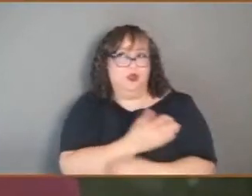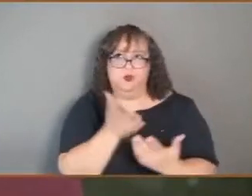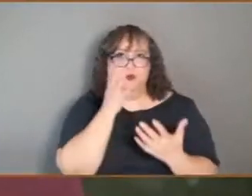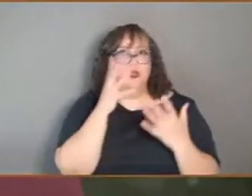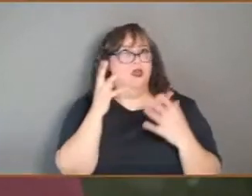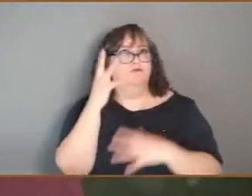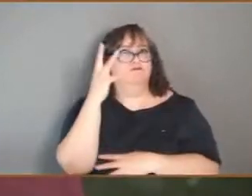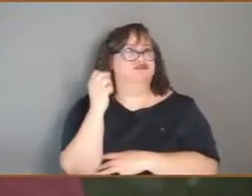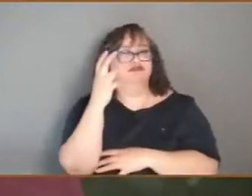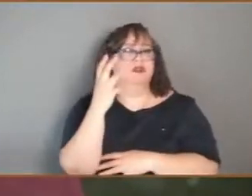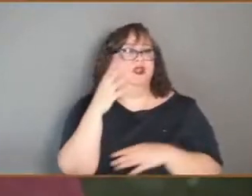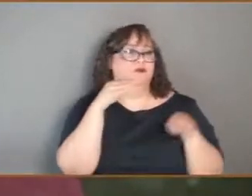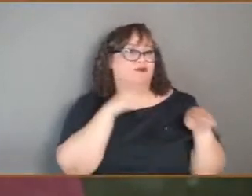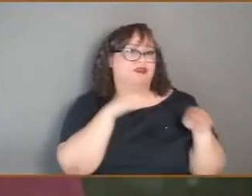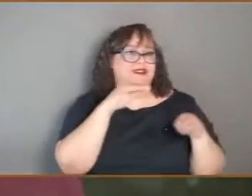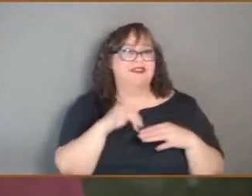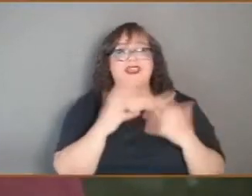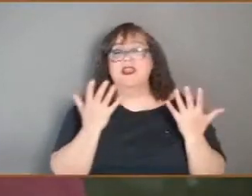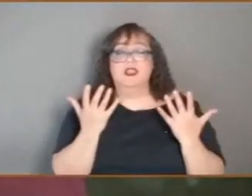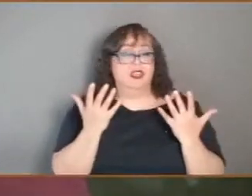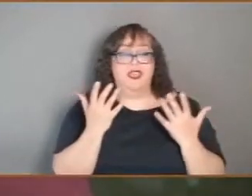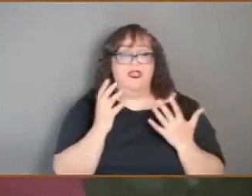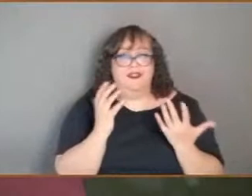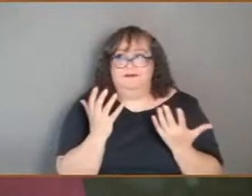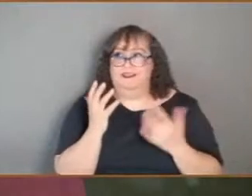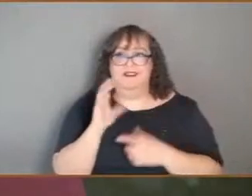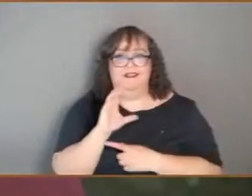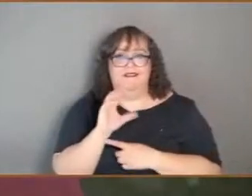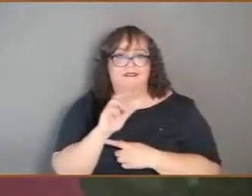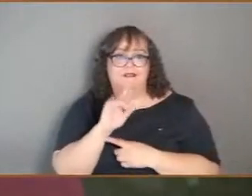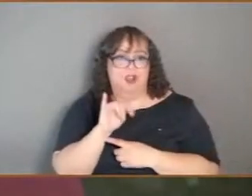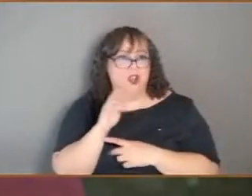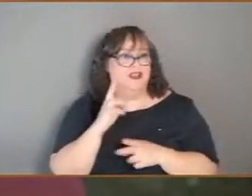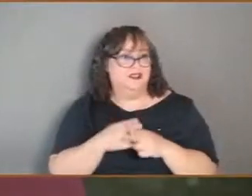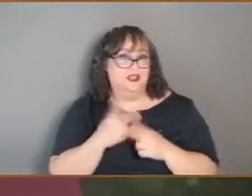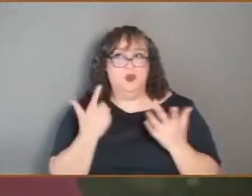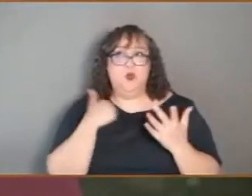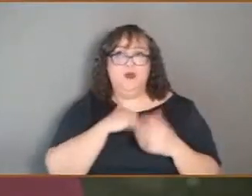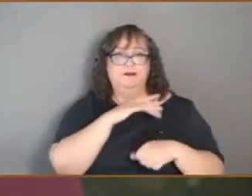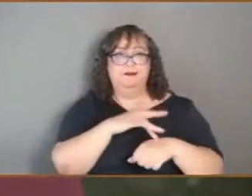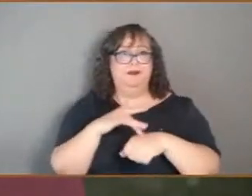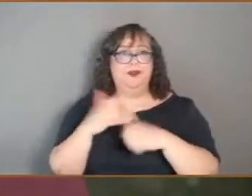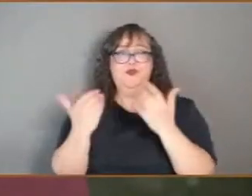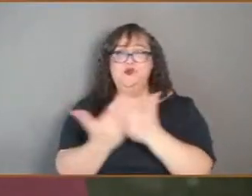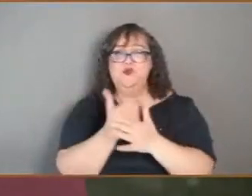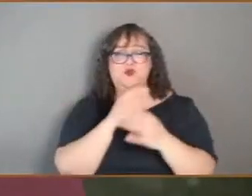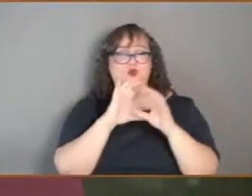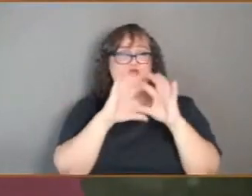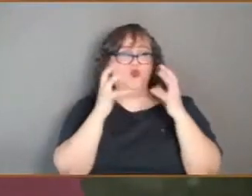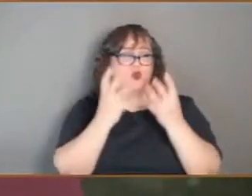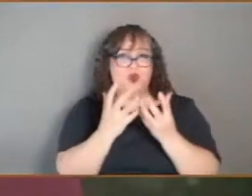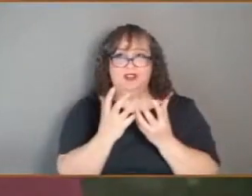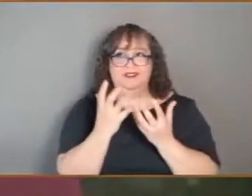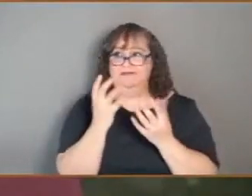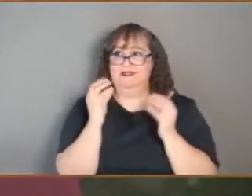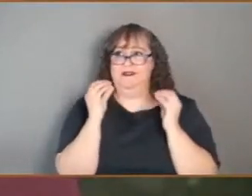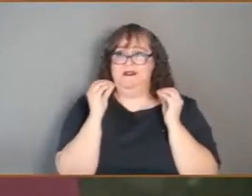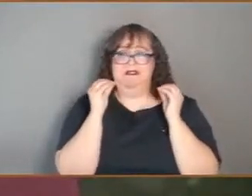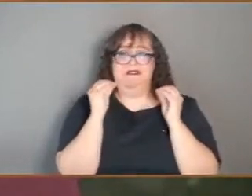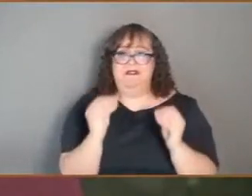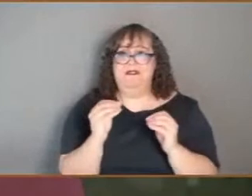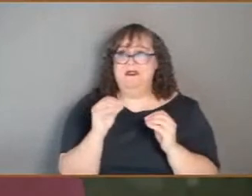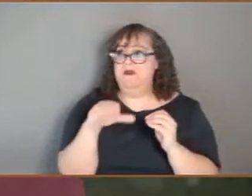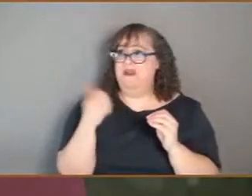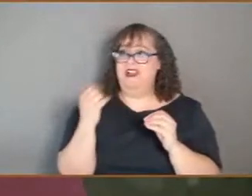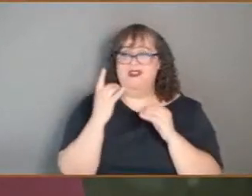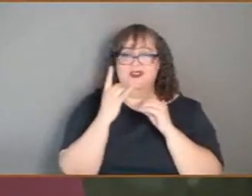you know, we're going to brand new worlds that no other spacecraft has ever been. So it's going to be full of surprises, but we're ready